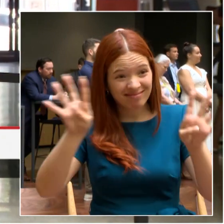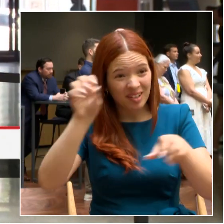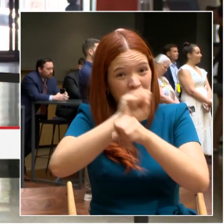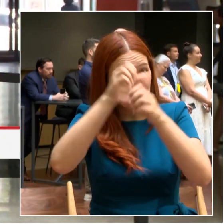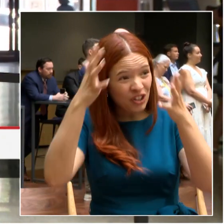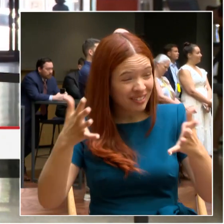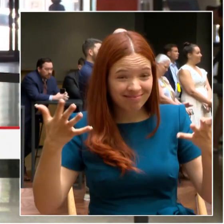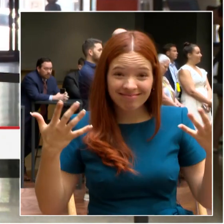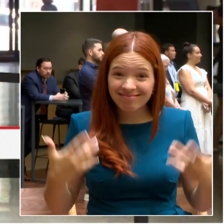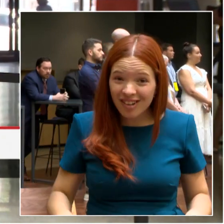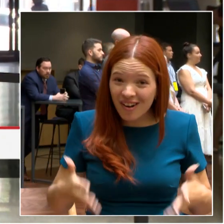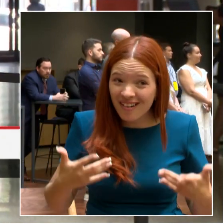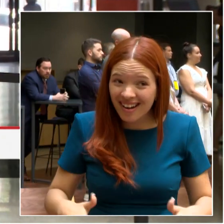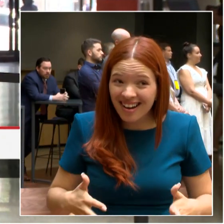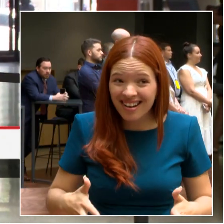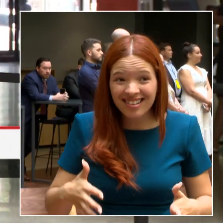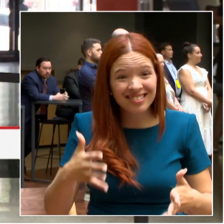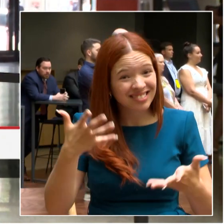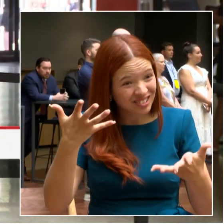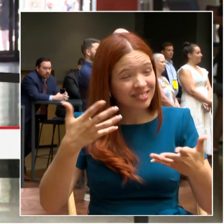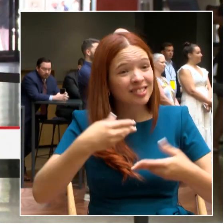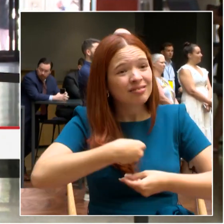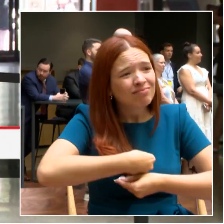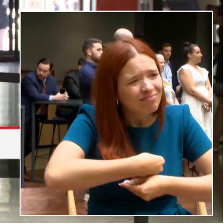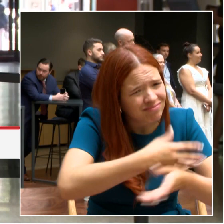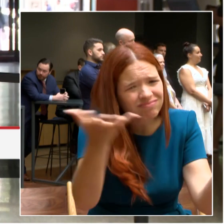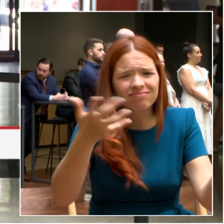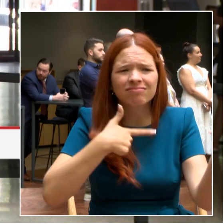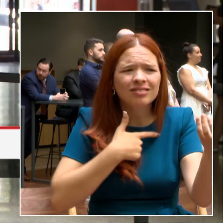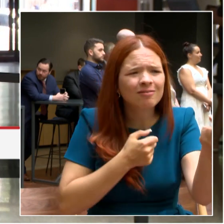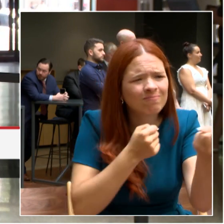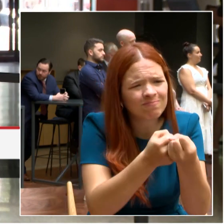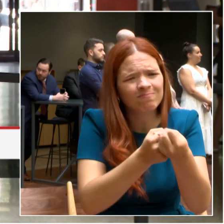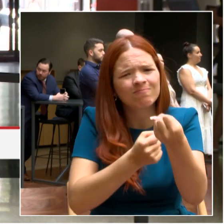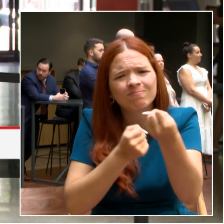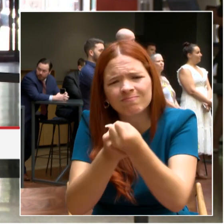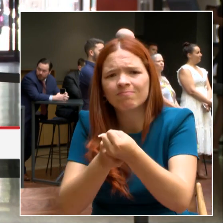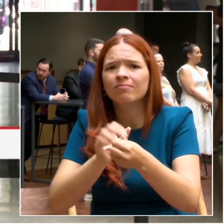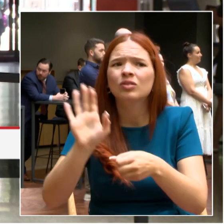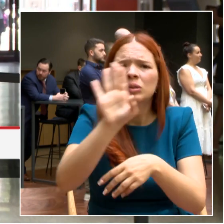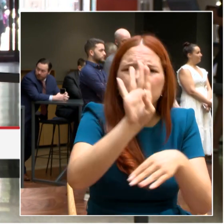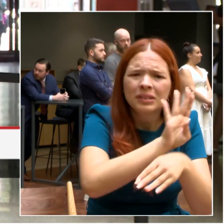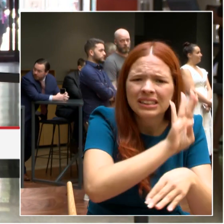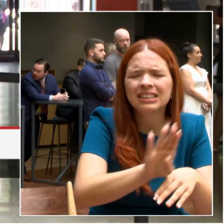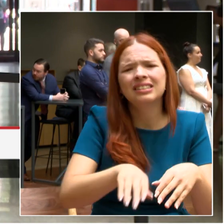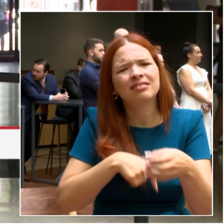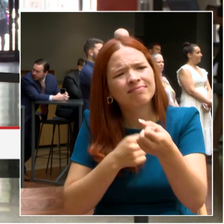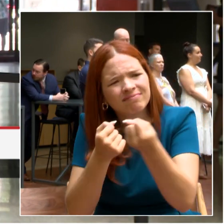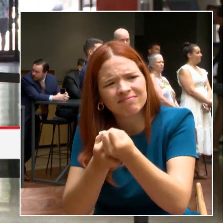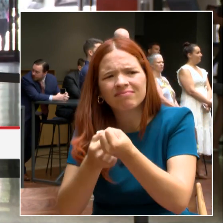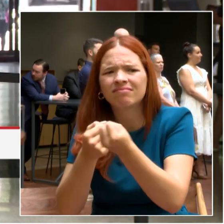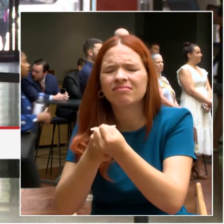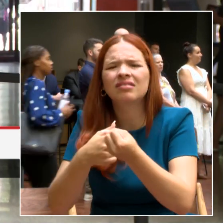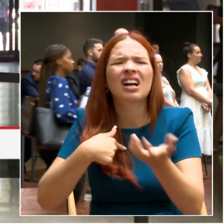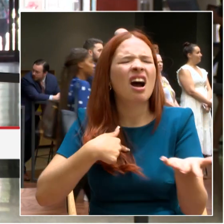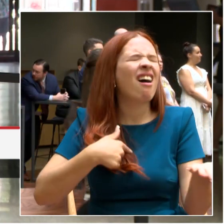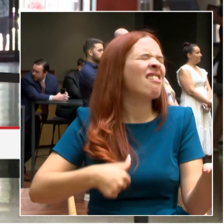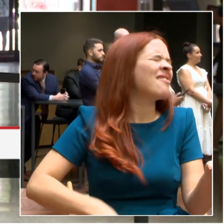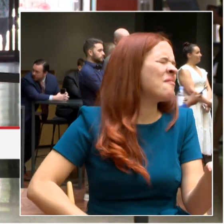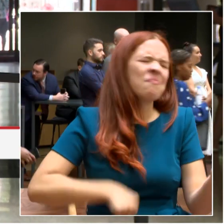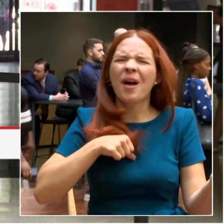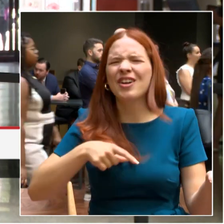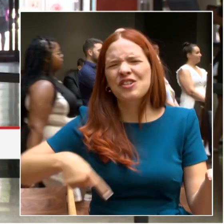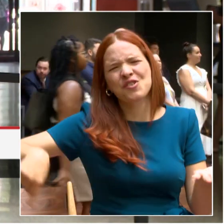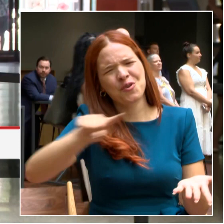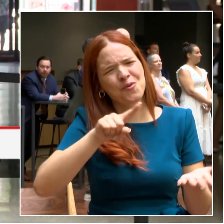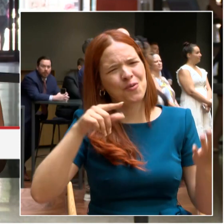resources that kept our businesses hanging on and our people employed. We're very proud of them. We're also proud of